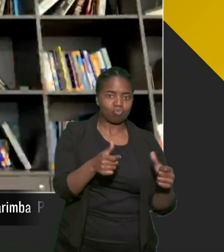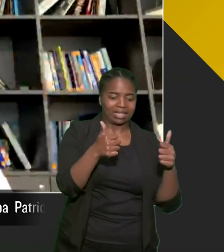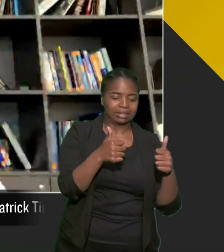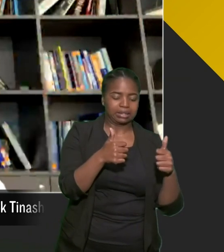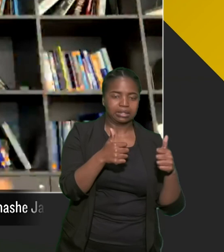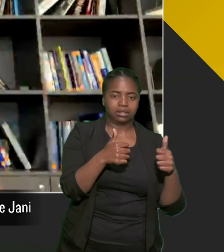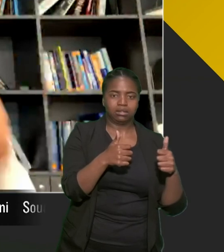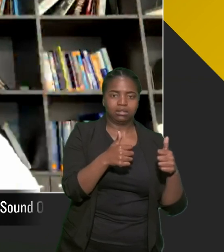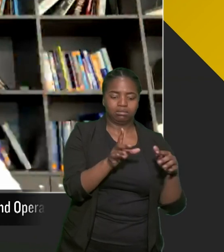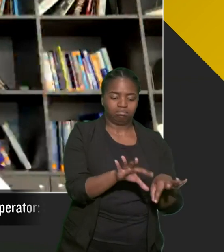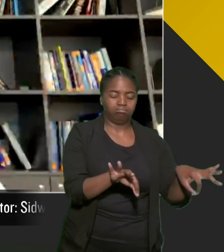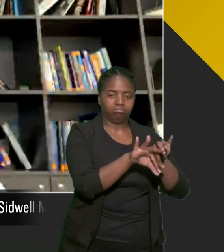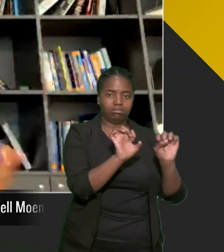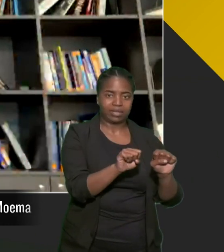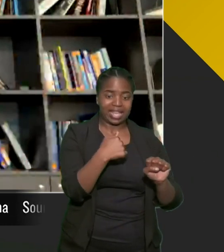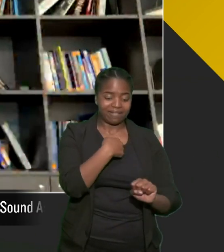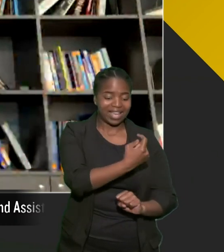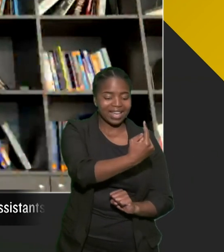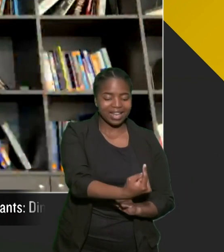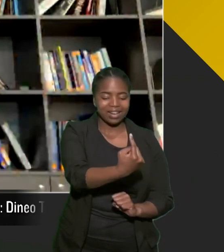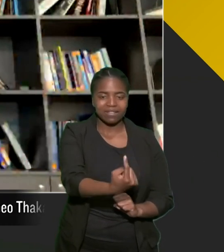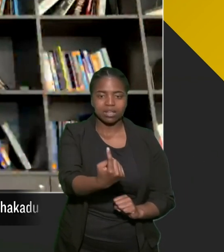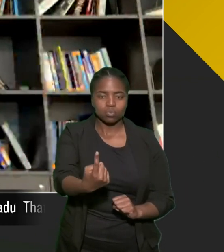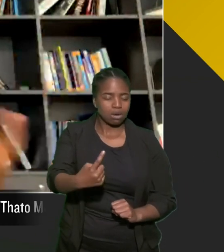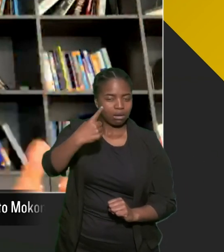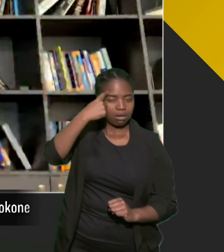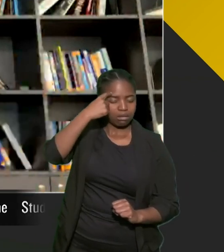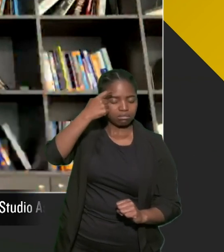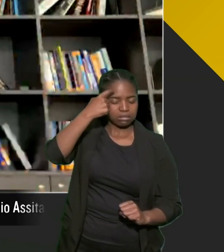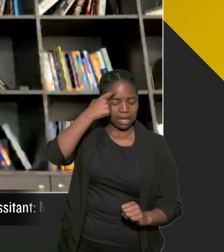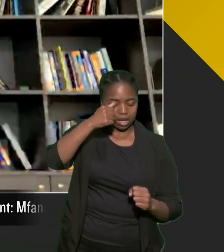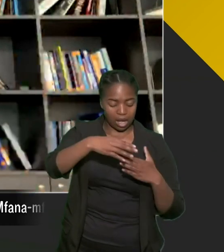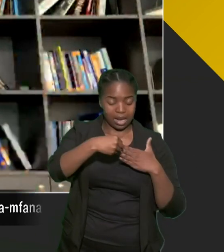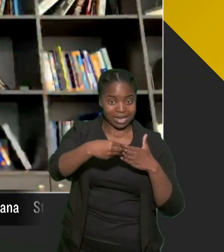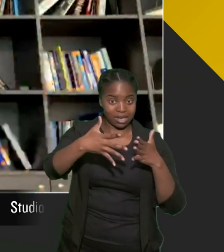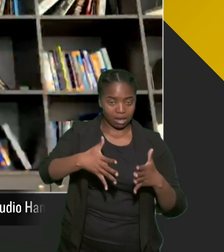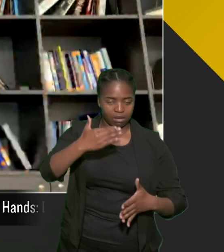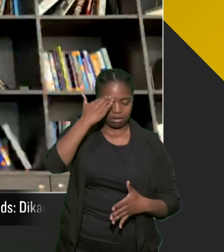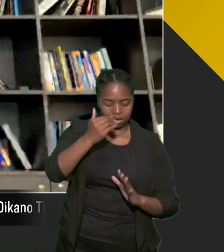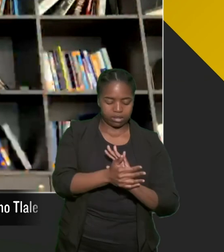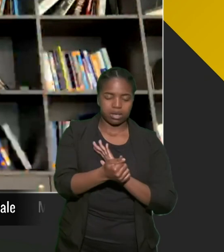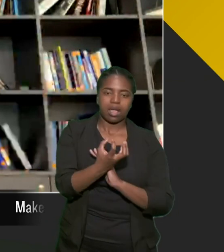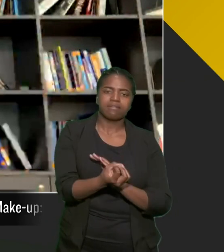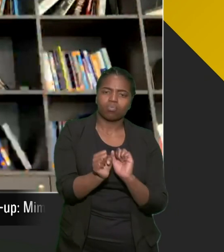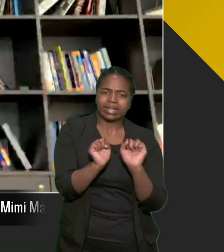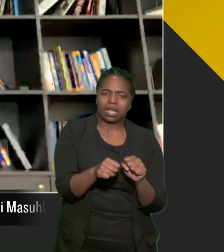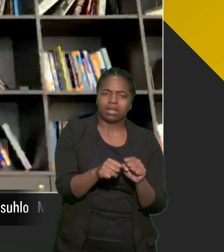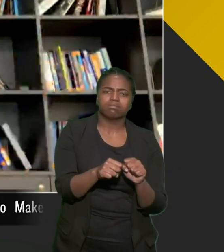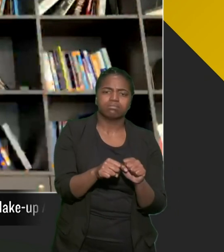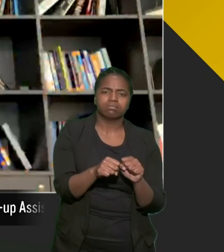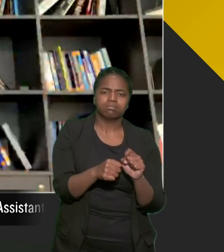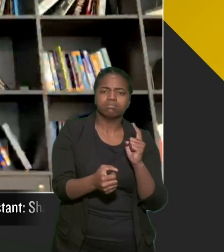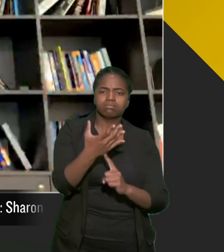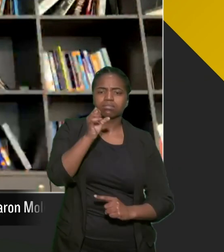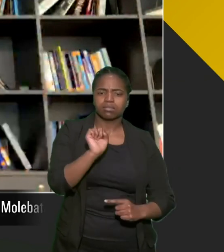building individuals who are thought leaders, we have a chance to make our population our greatest asset, right? And I think that